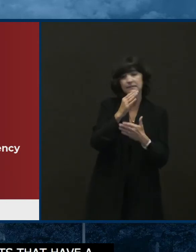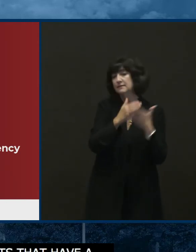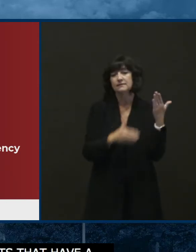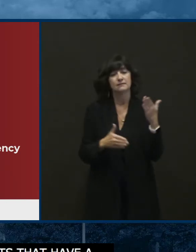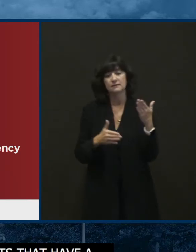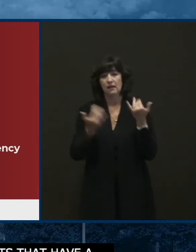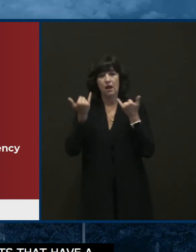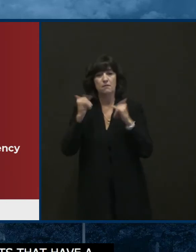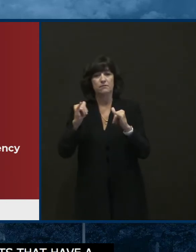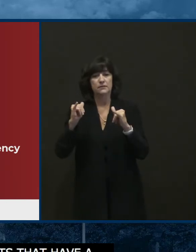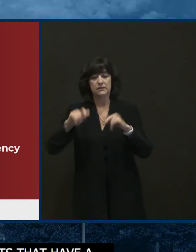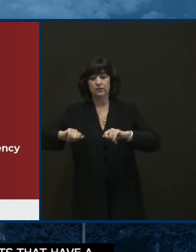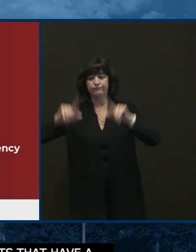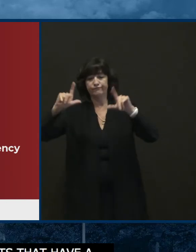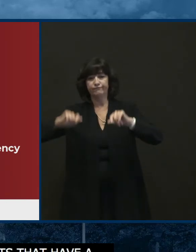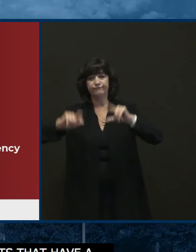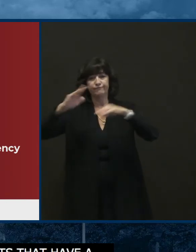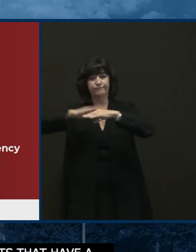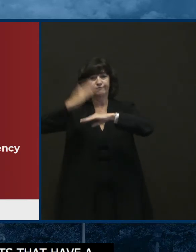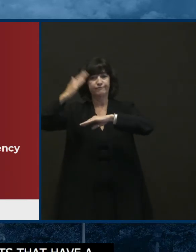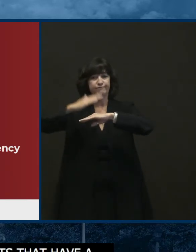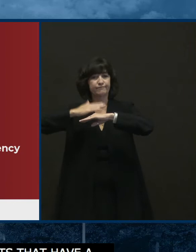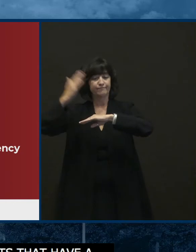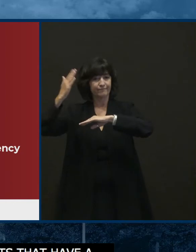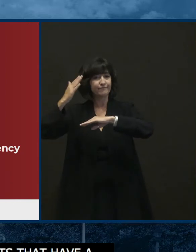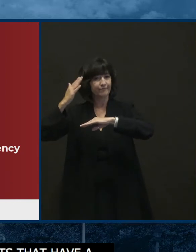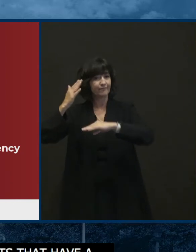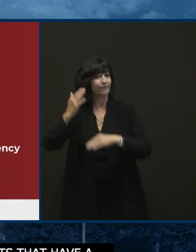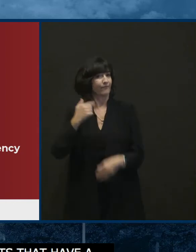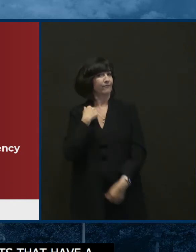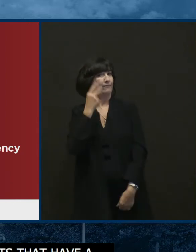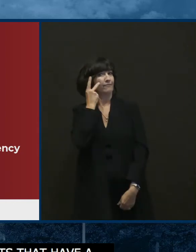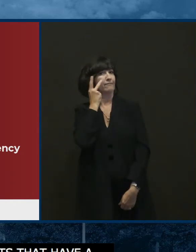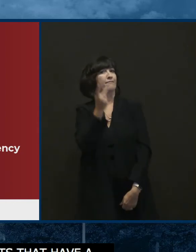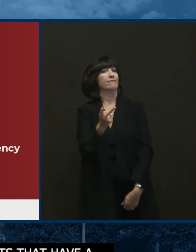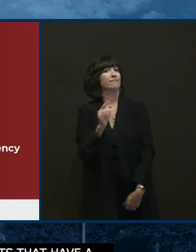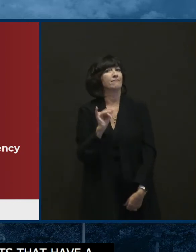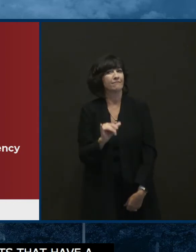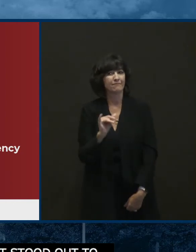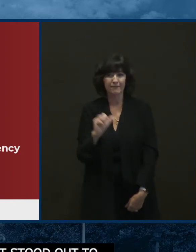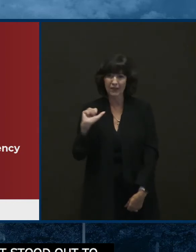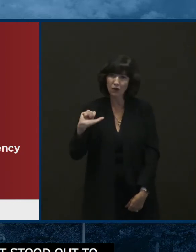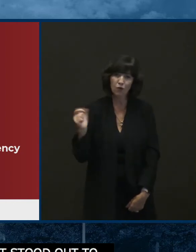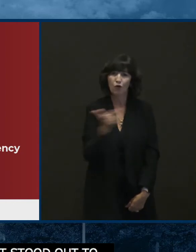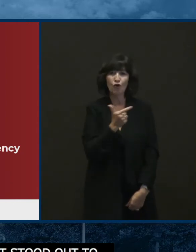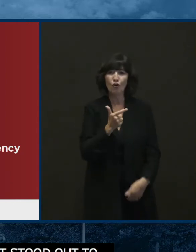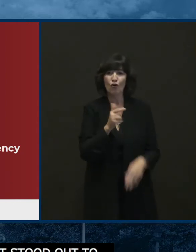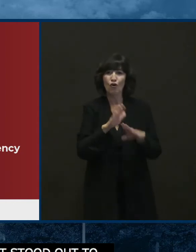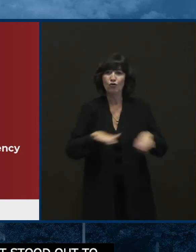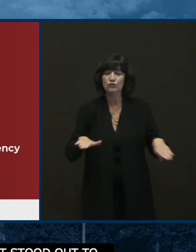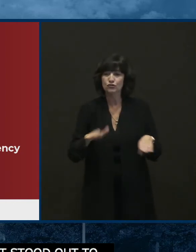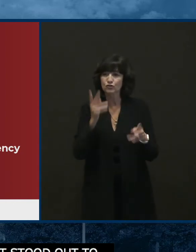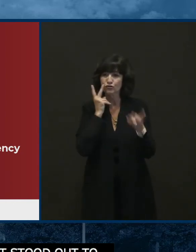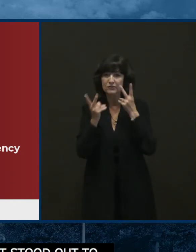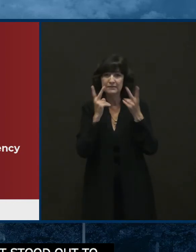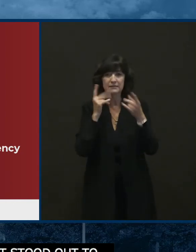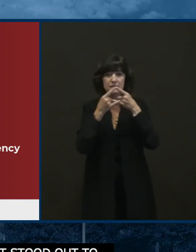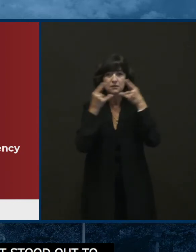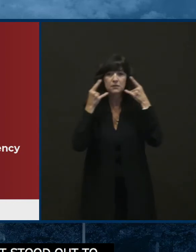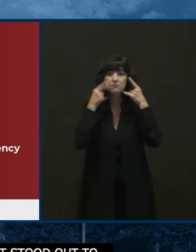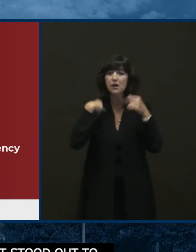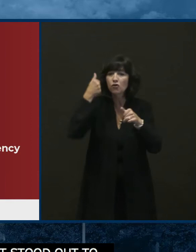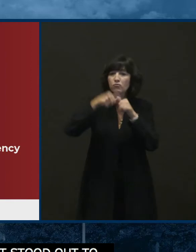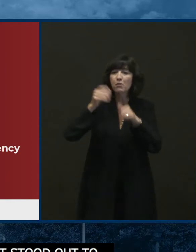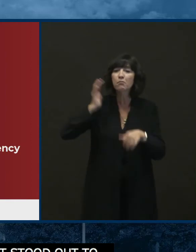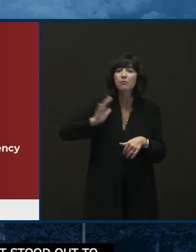out to me. One is that the children are all wearing masks. It was something that was thought to be a concern. My guess